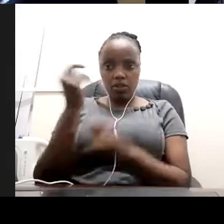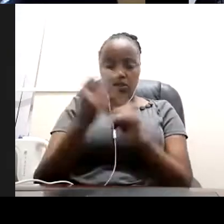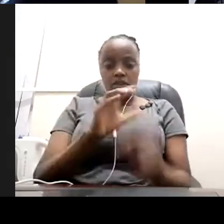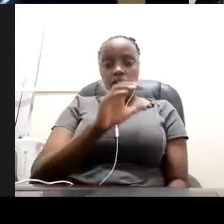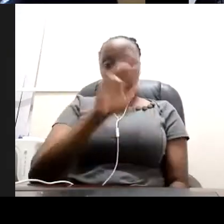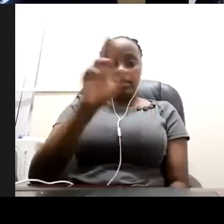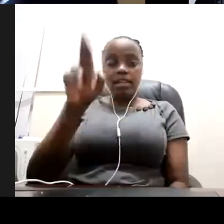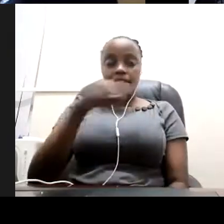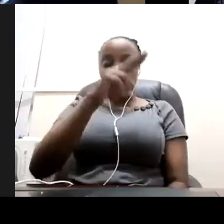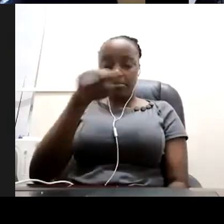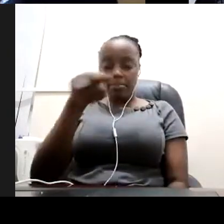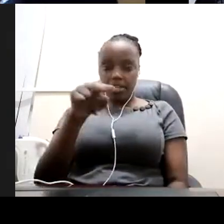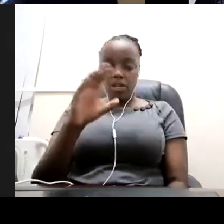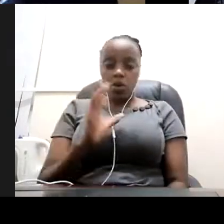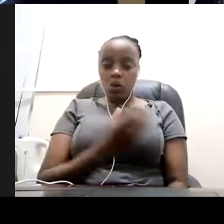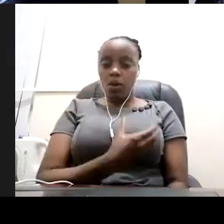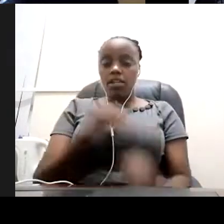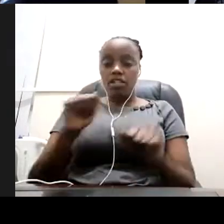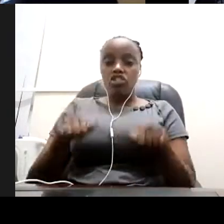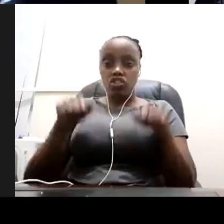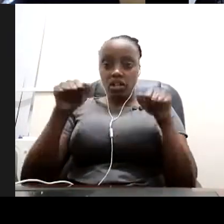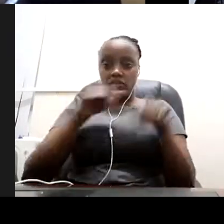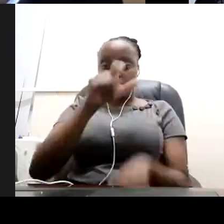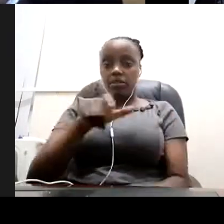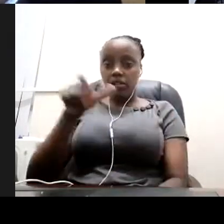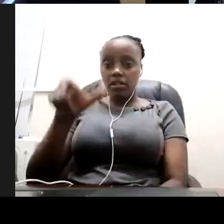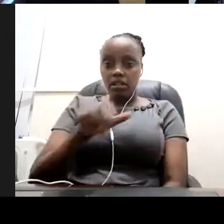committee chairperson, Danlami Basharu.